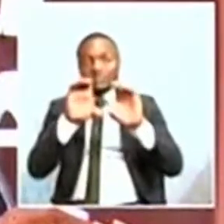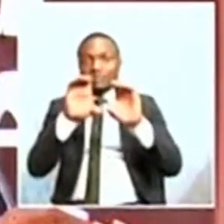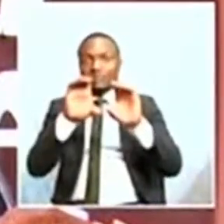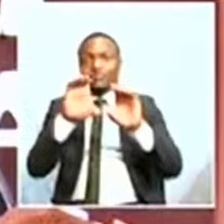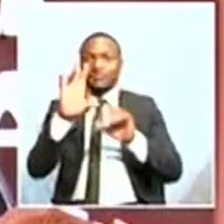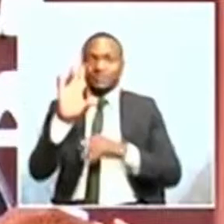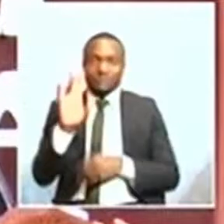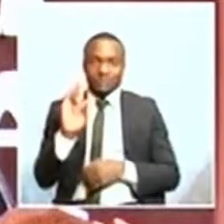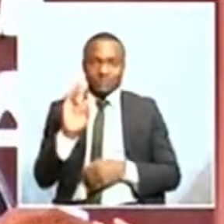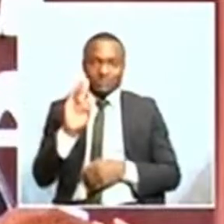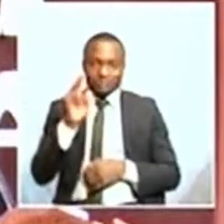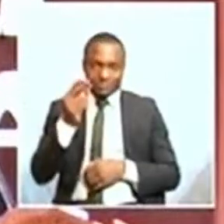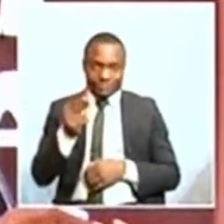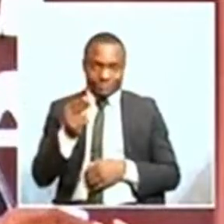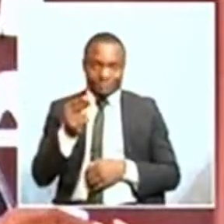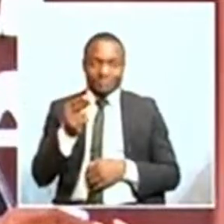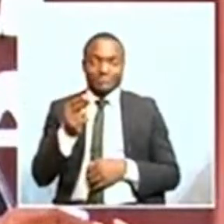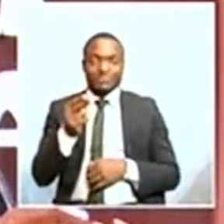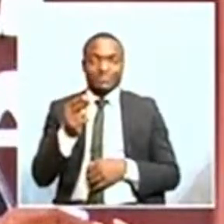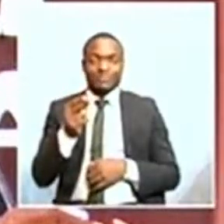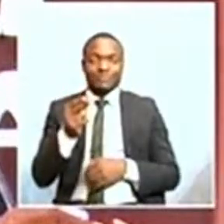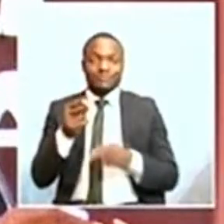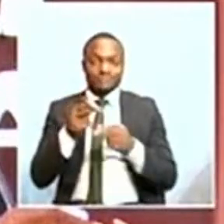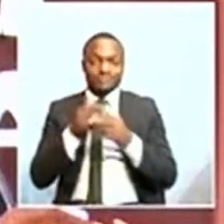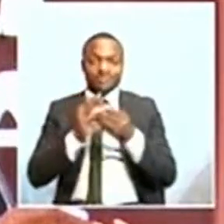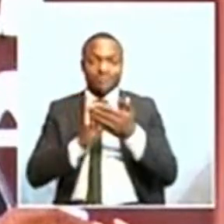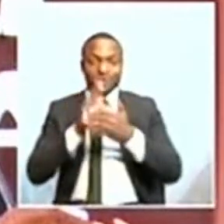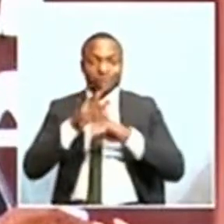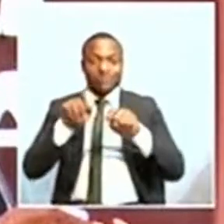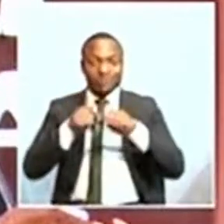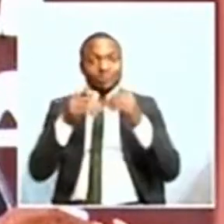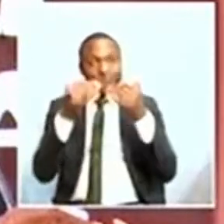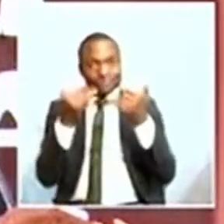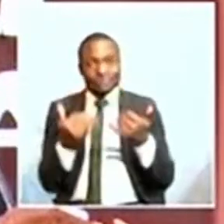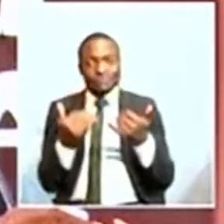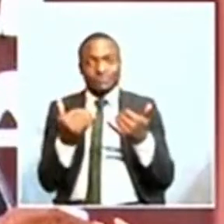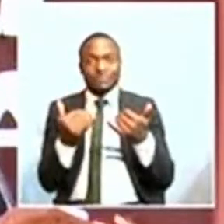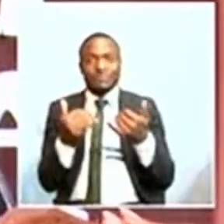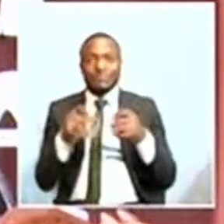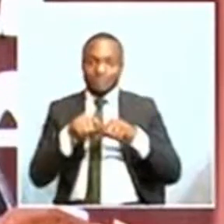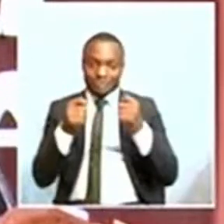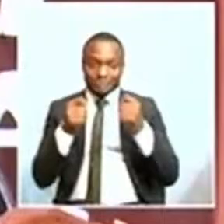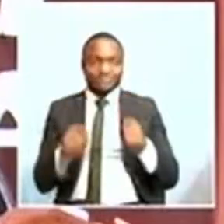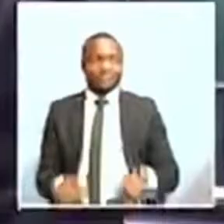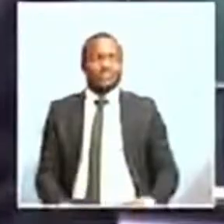at 17 hours soon after the break. And for now, we take a break.